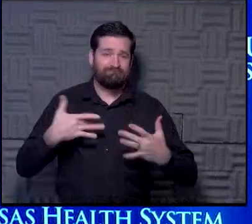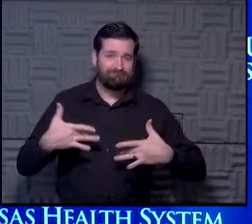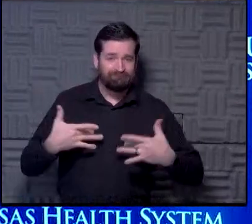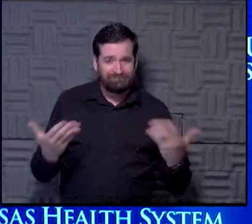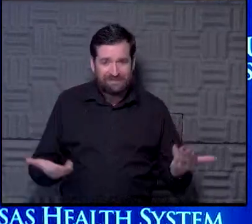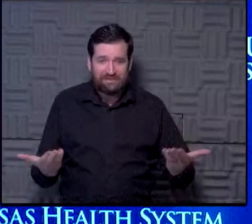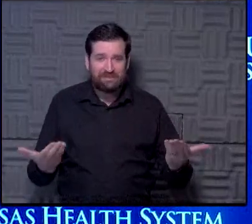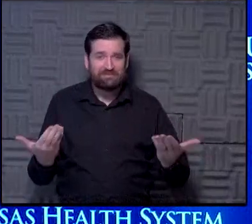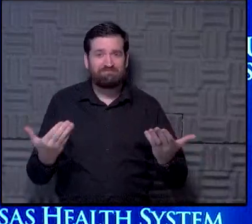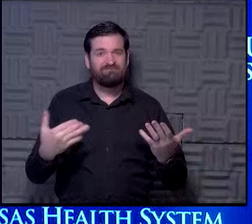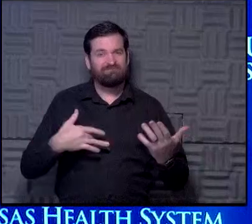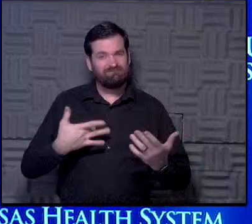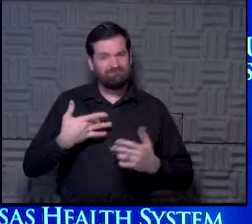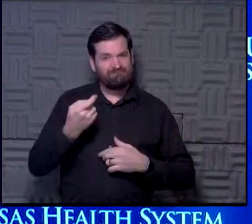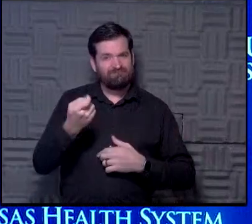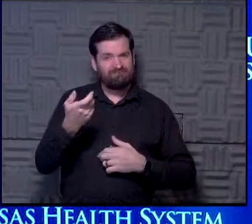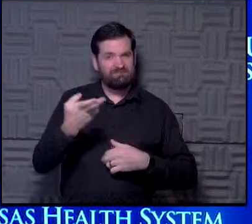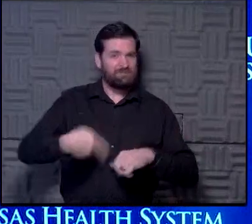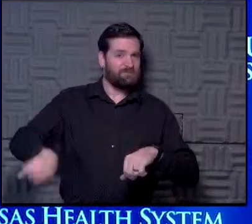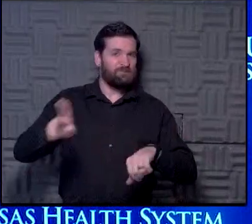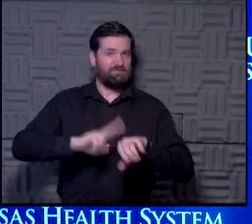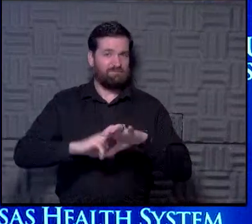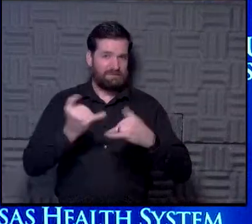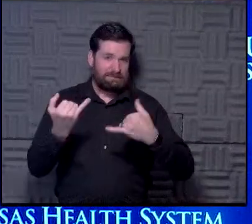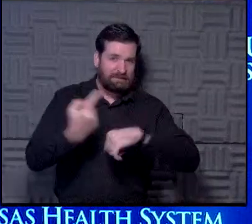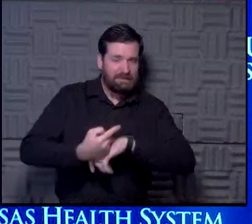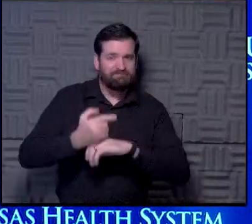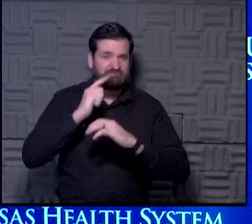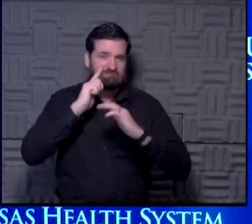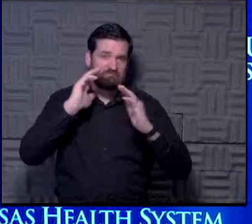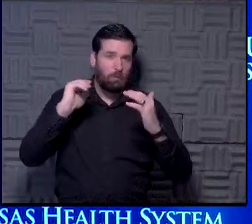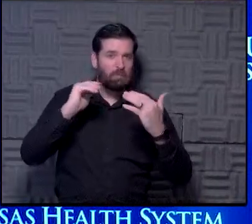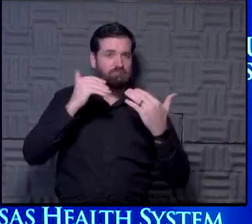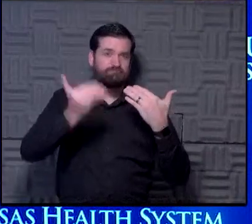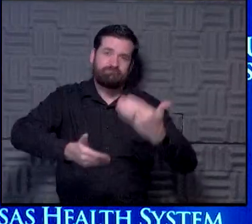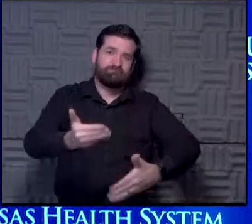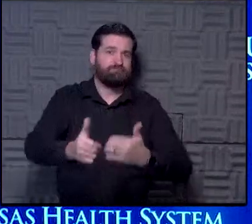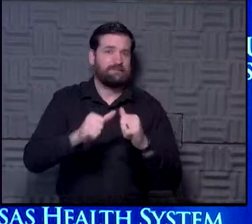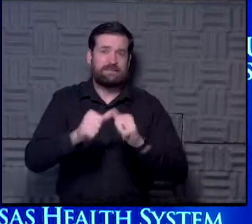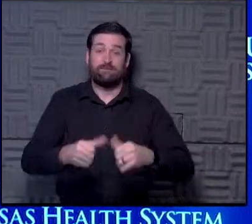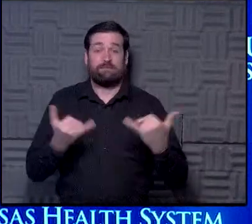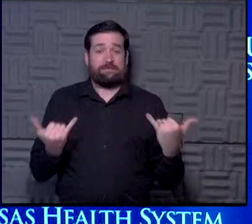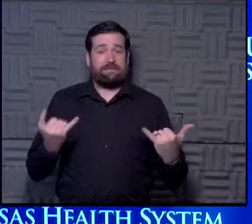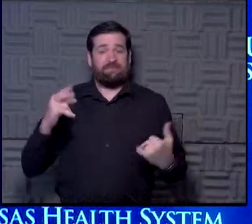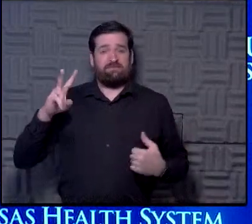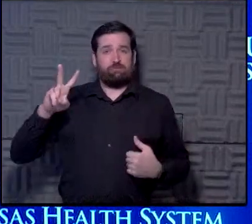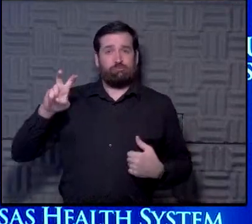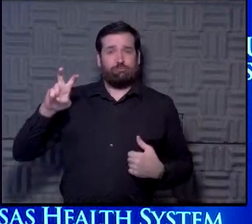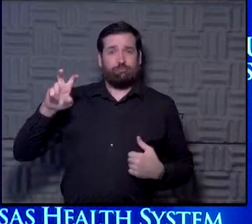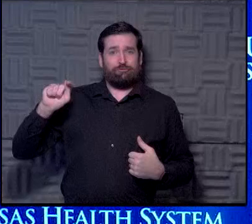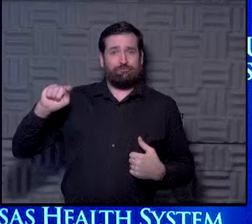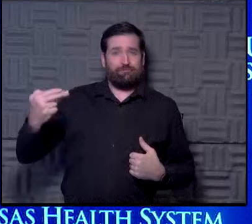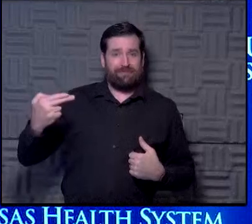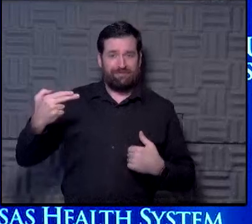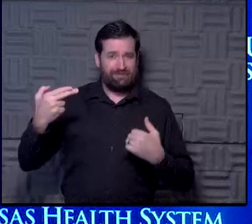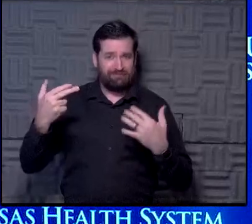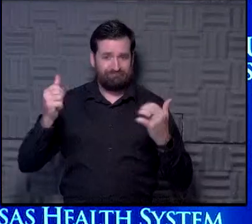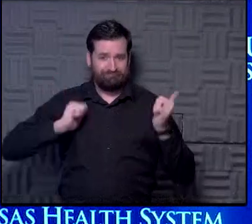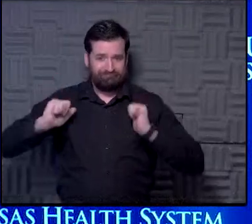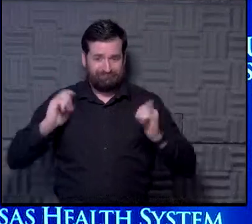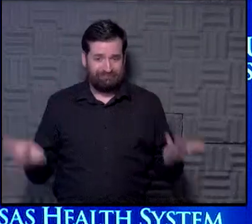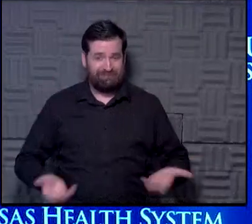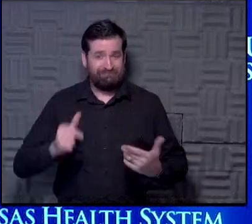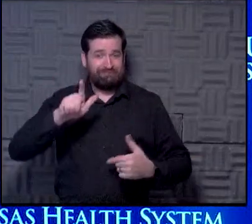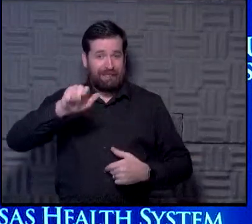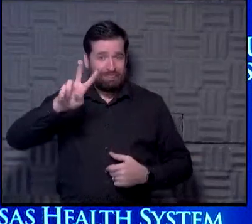got up and things maybe feel a little bit more normal today. We hope that continues. Today is our 200th episode, broadcasting live with you